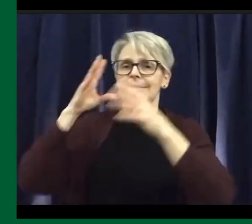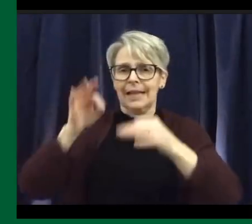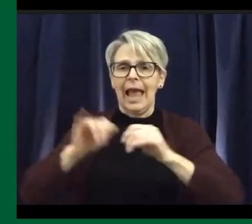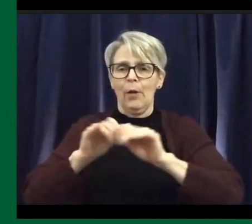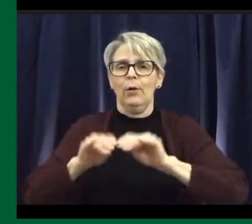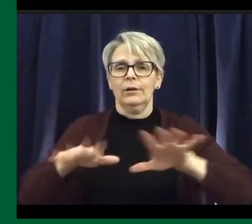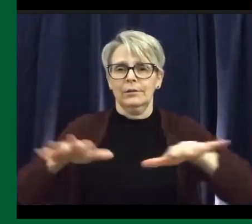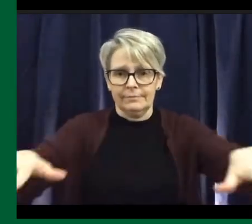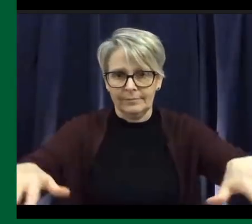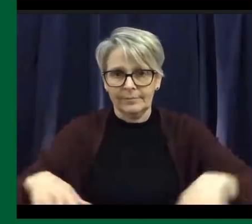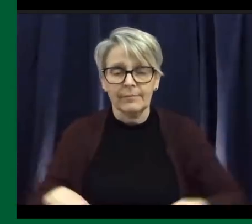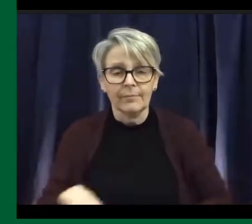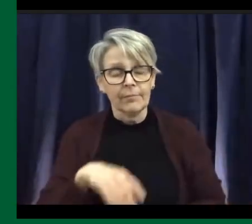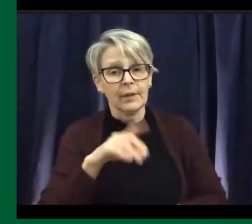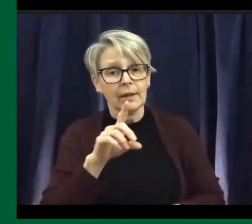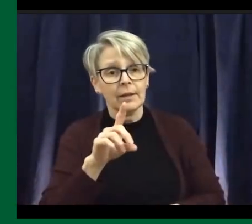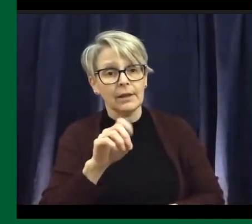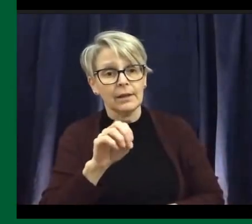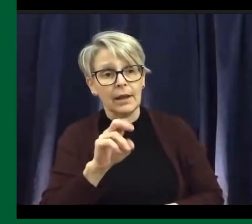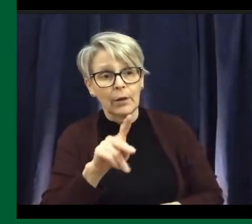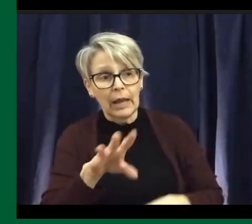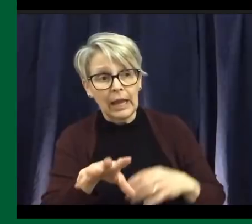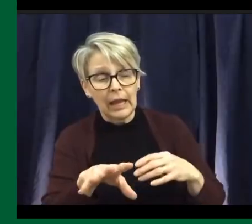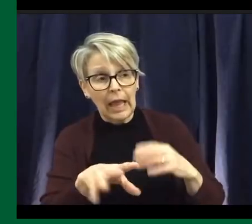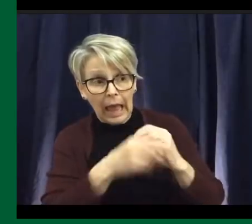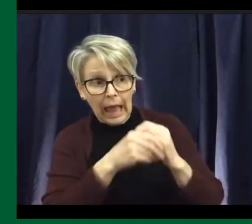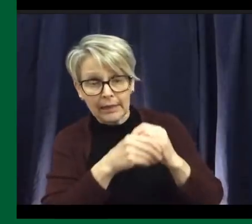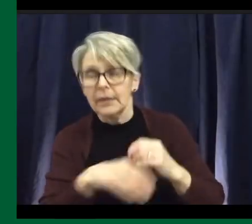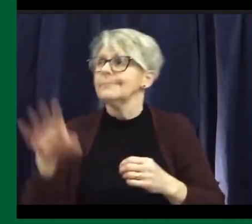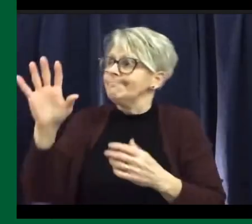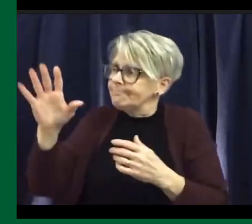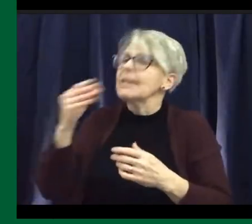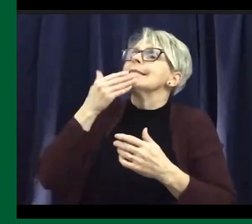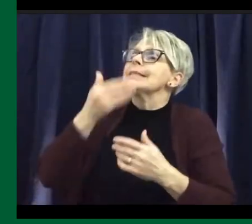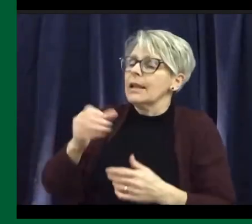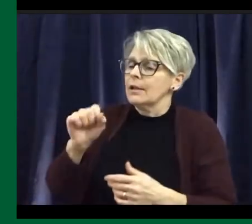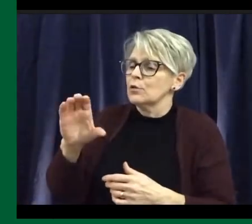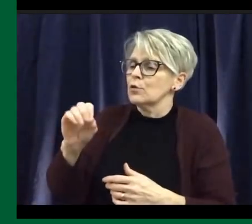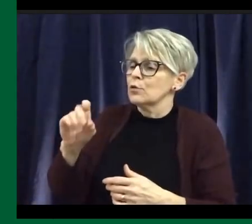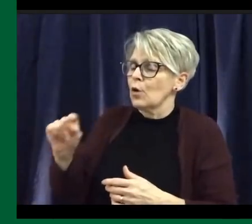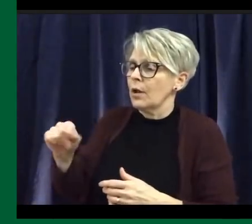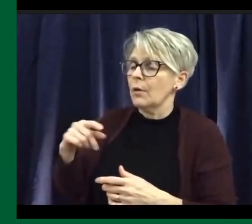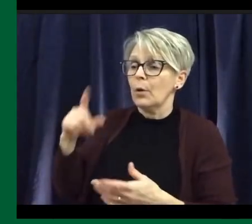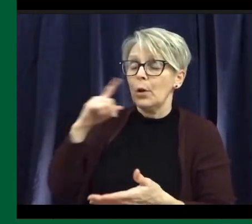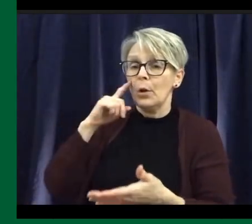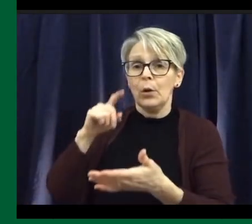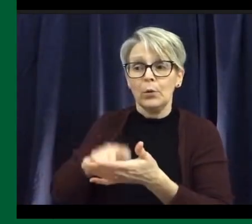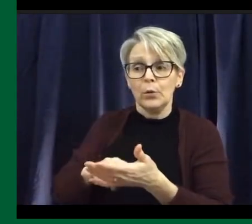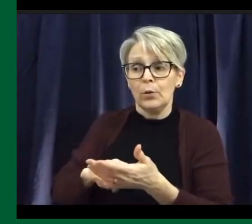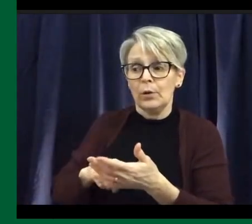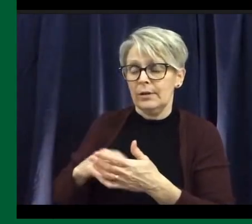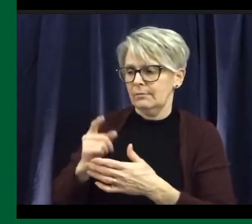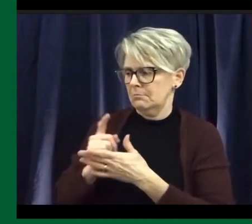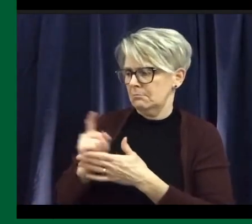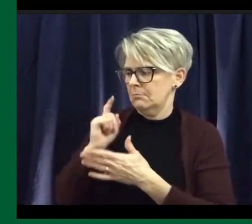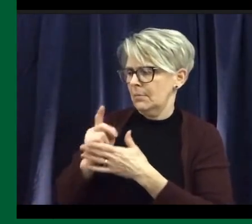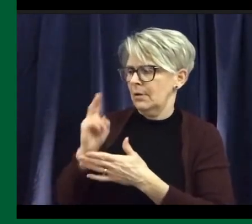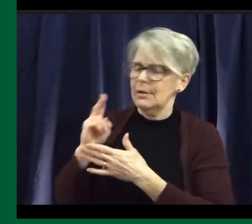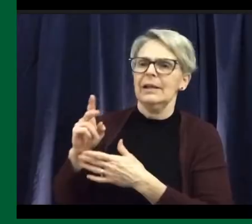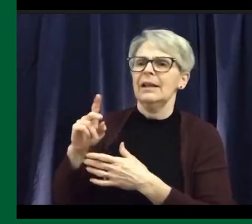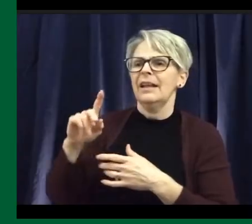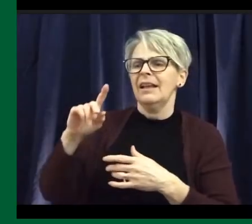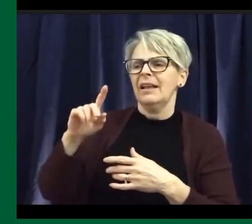add? Scott, thank you. The only thing I would note is that we did see reductions over the last number of weeks through